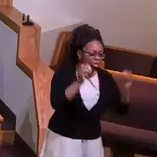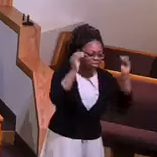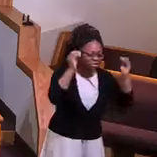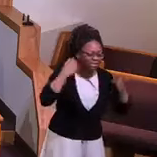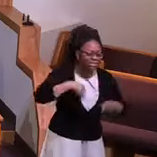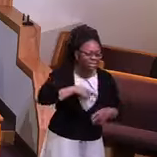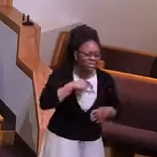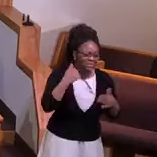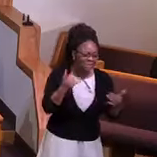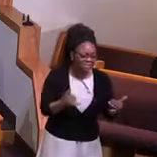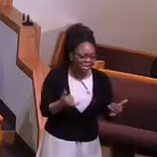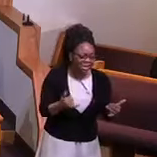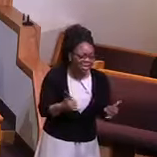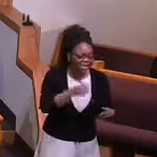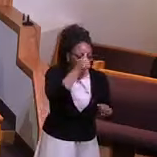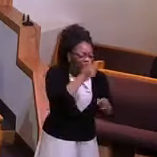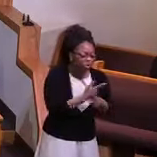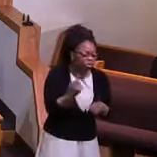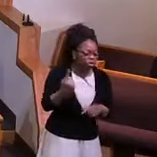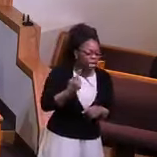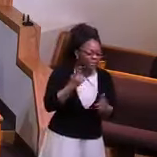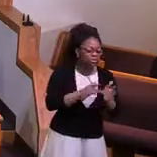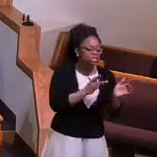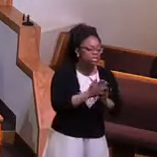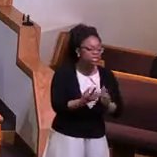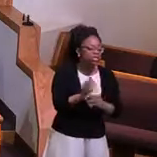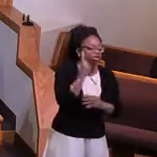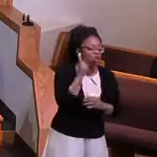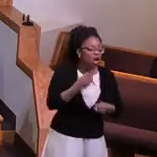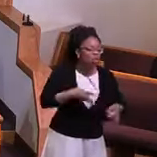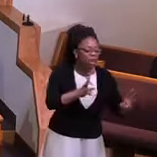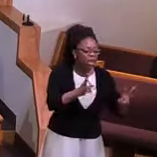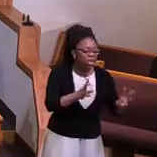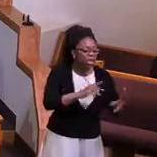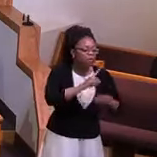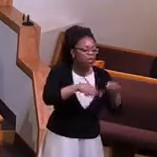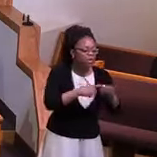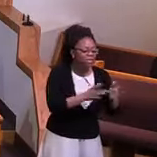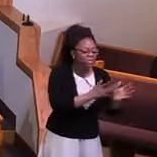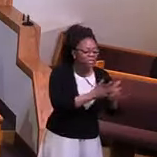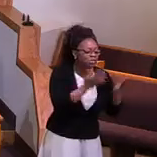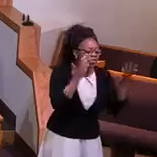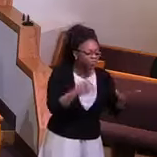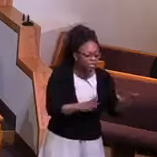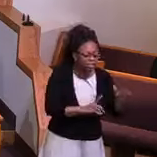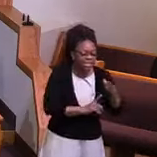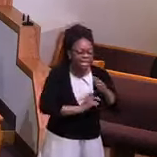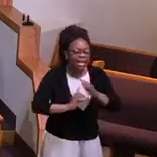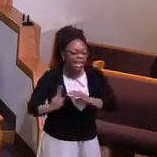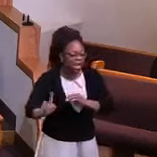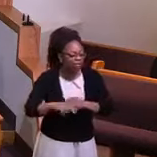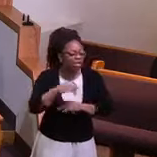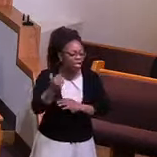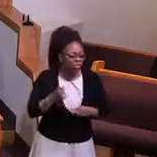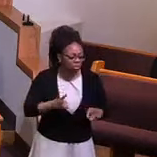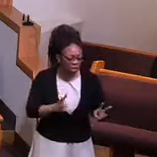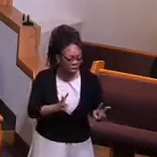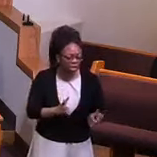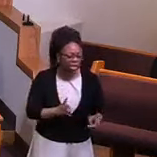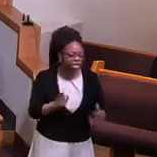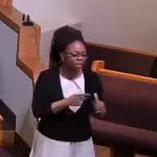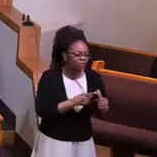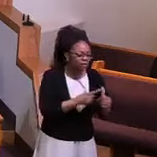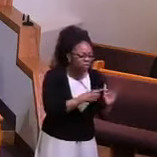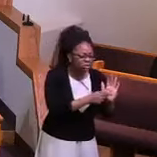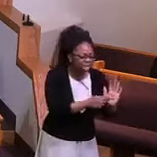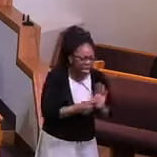Jesus one way, but when Jesus got finished with him, he left another way. That's good news. The first sign of this disturbed brother